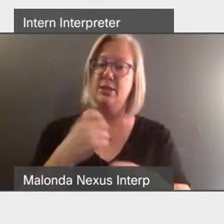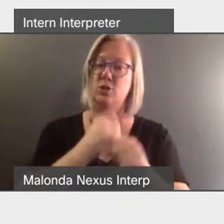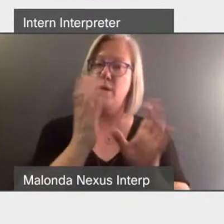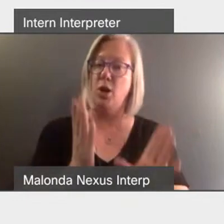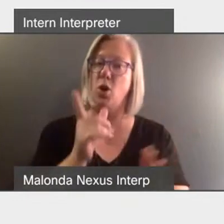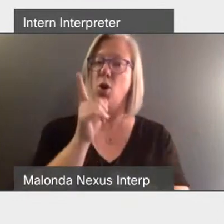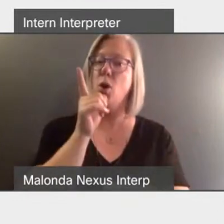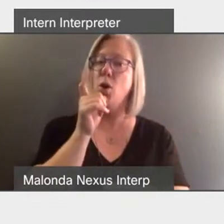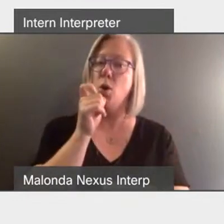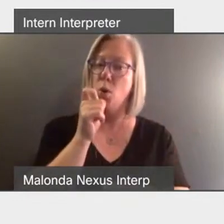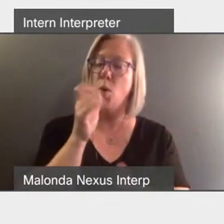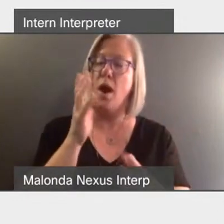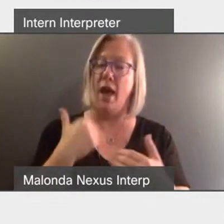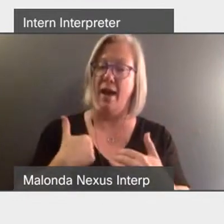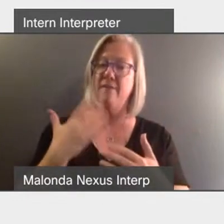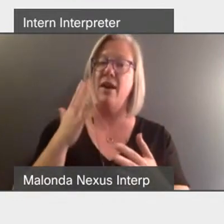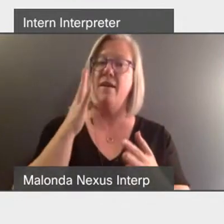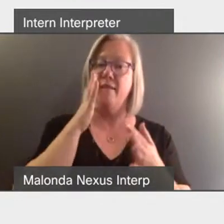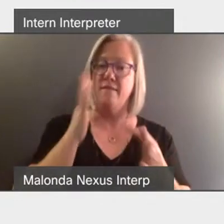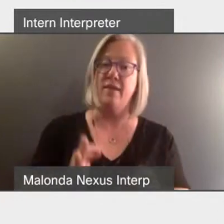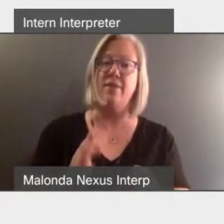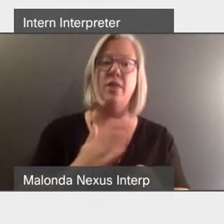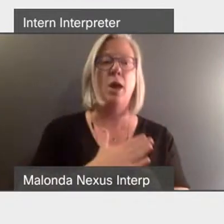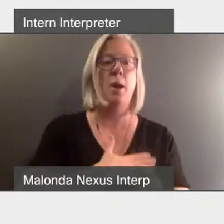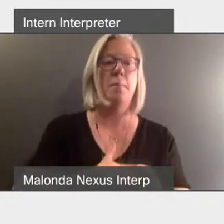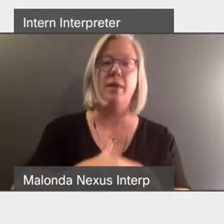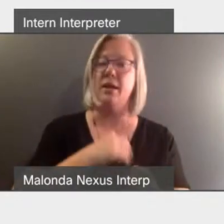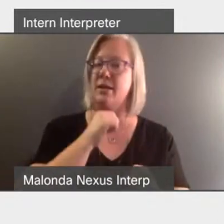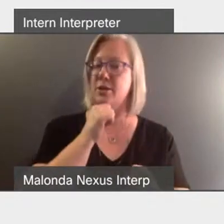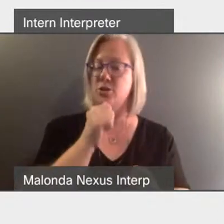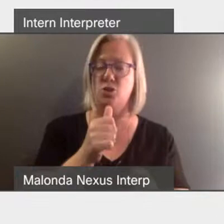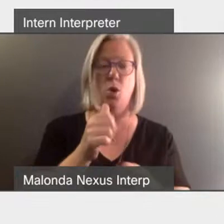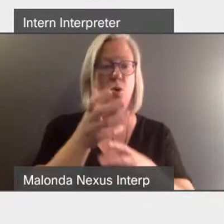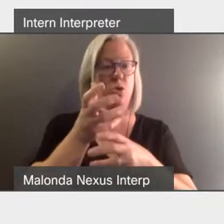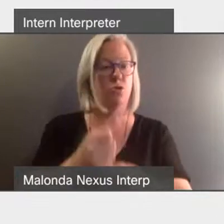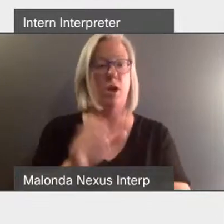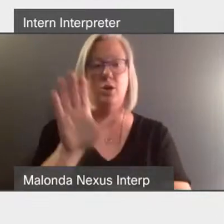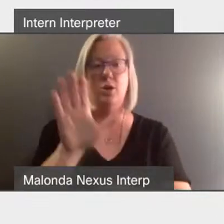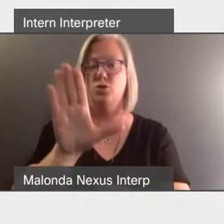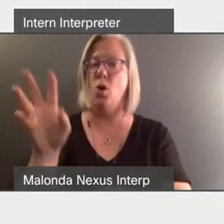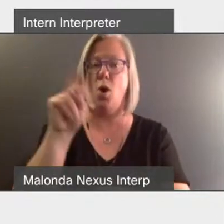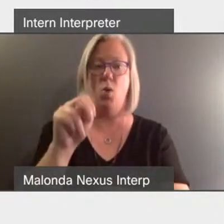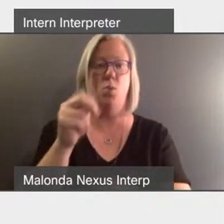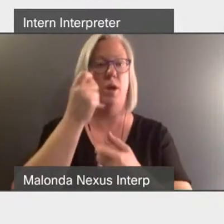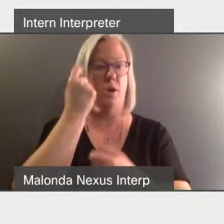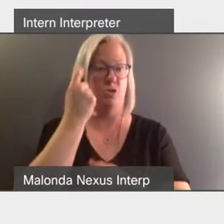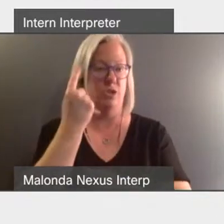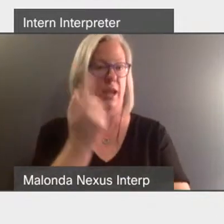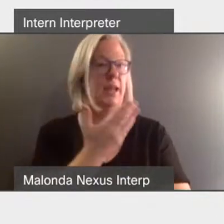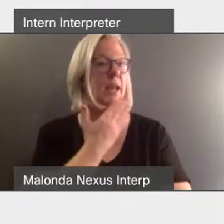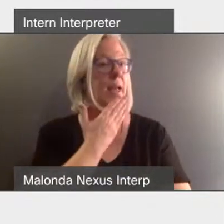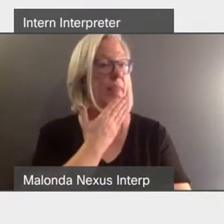are people of faith, please lean not to your own understanding. Thank you.